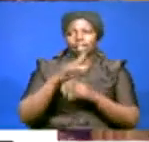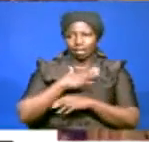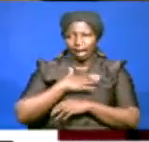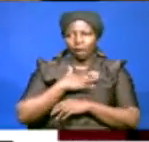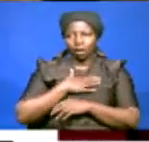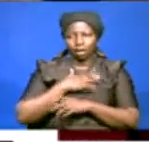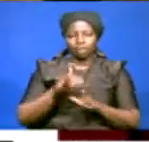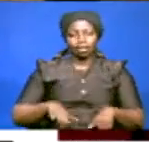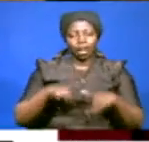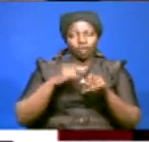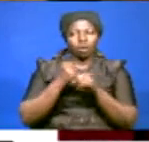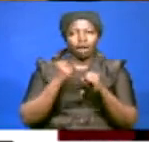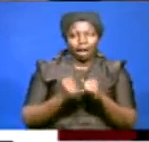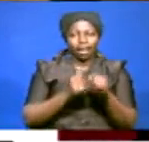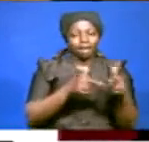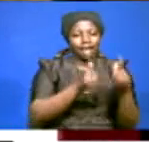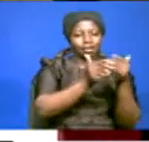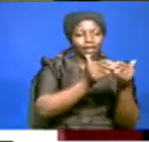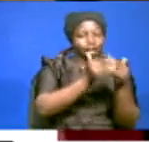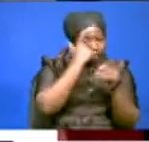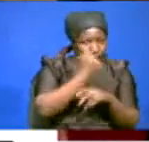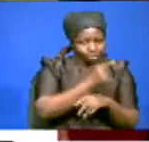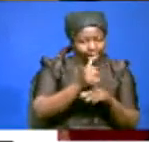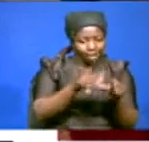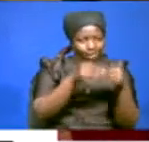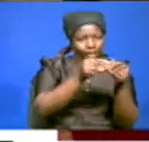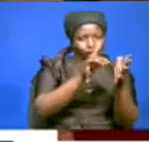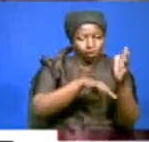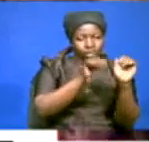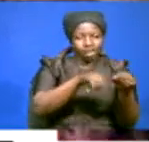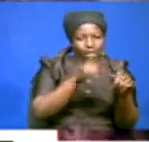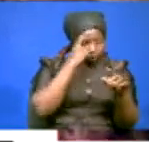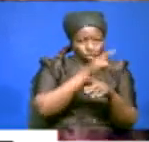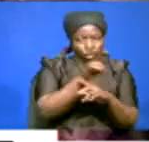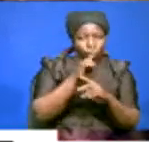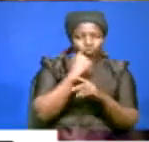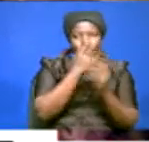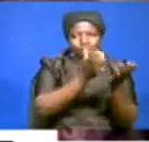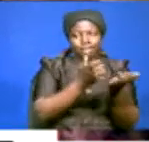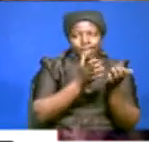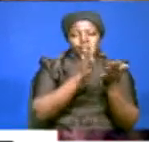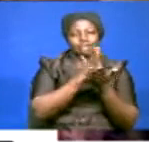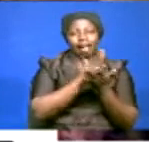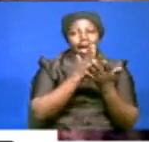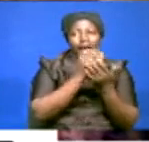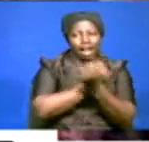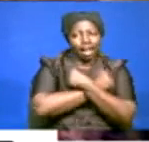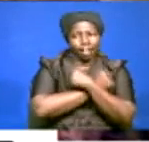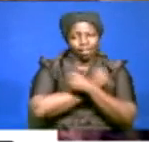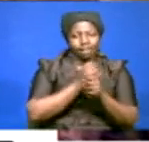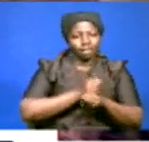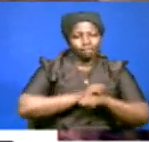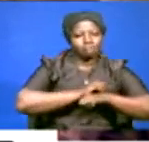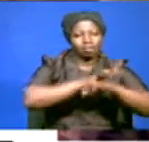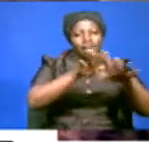other. Give what we can to those in need. Share love and spread joy. We also urge